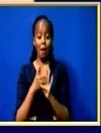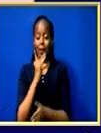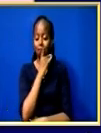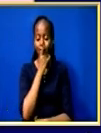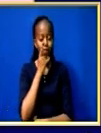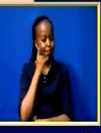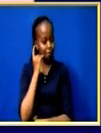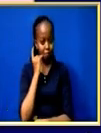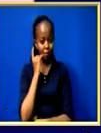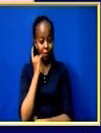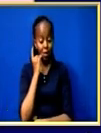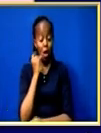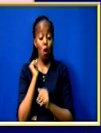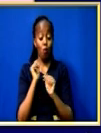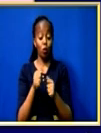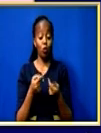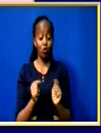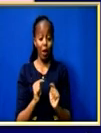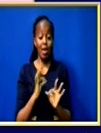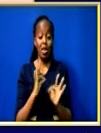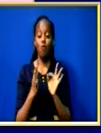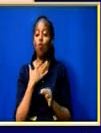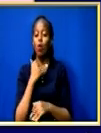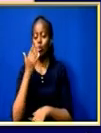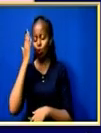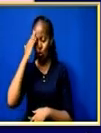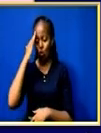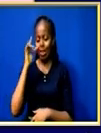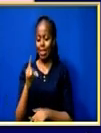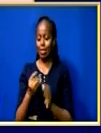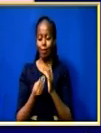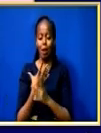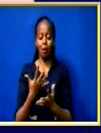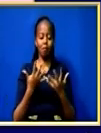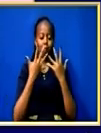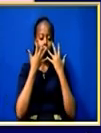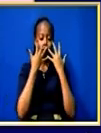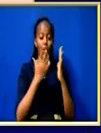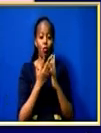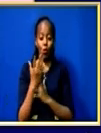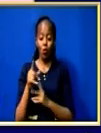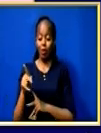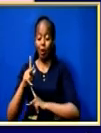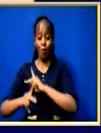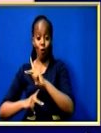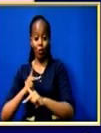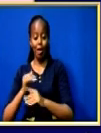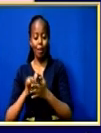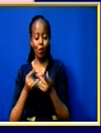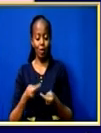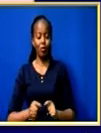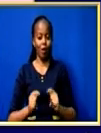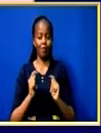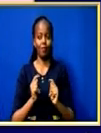Yeah. And always you can try this if you want to know plants breathe in through photosynthesis. And that one you'll try.